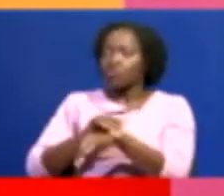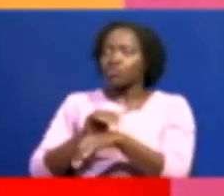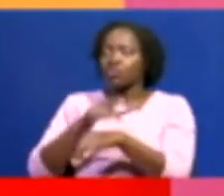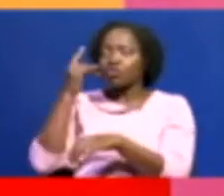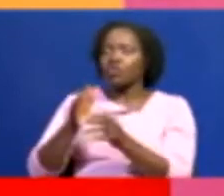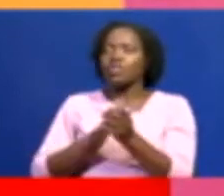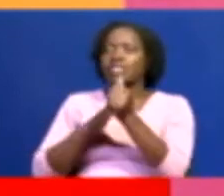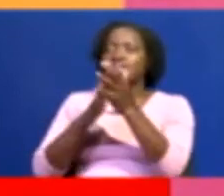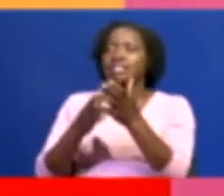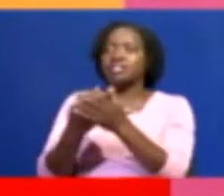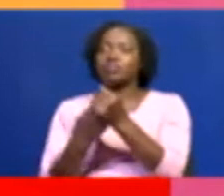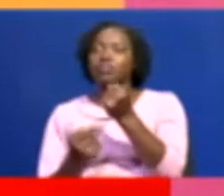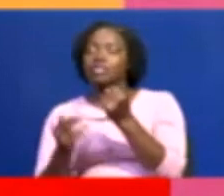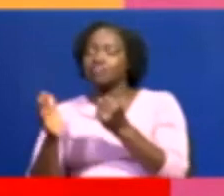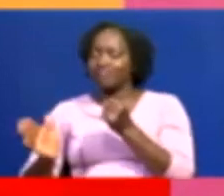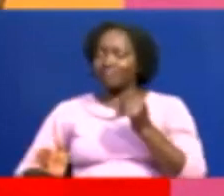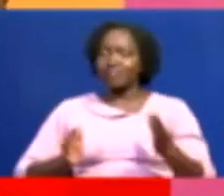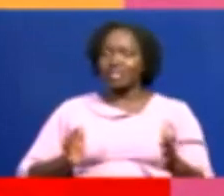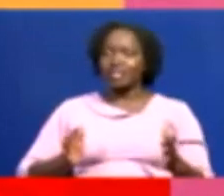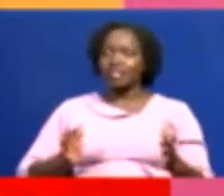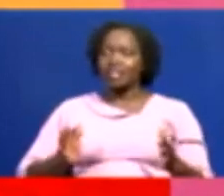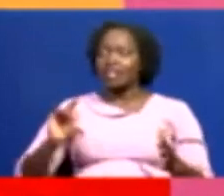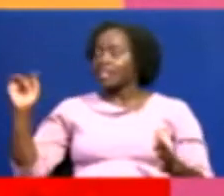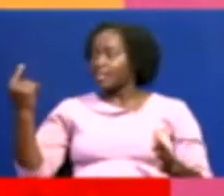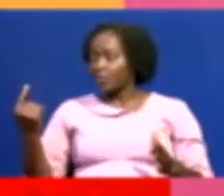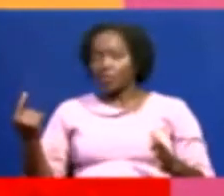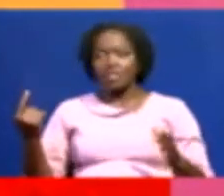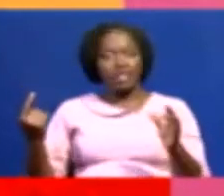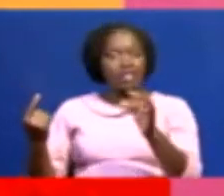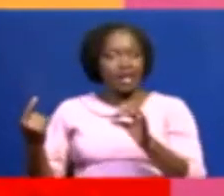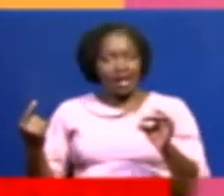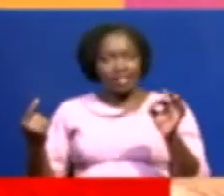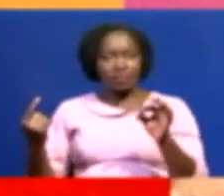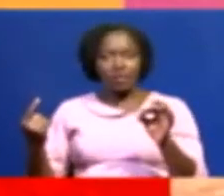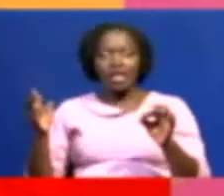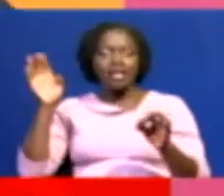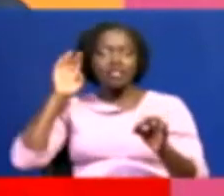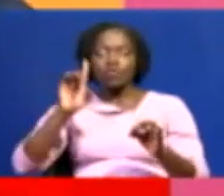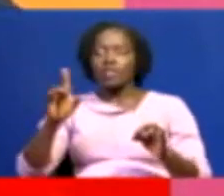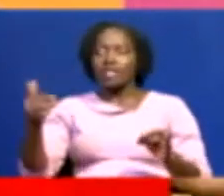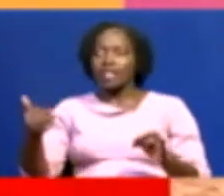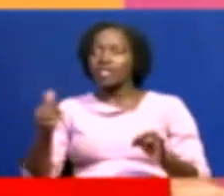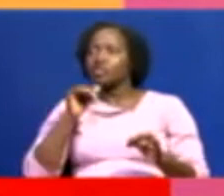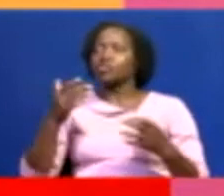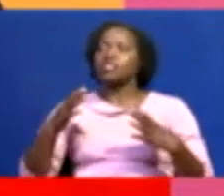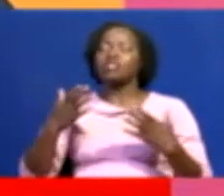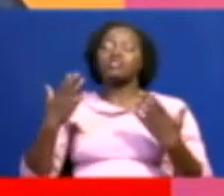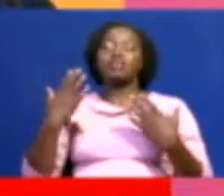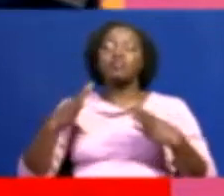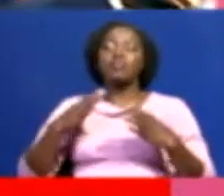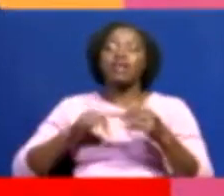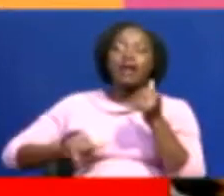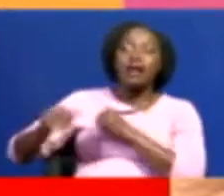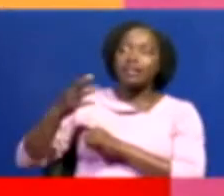the leaders from both divides to maybe listen to one another instead of listening to the people around them who tell